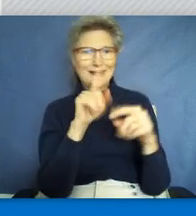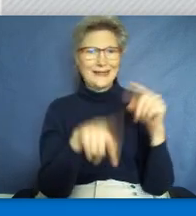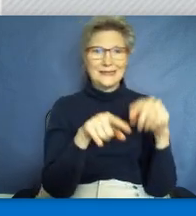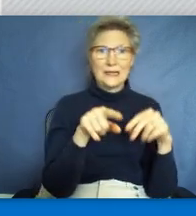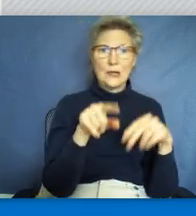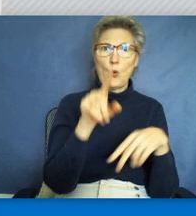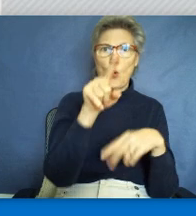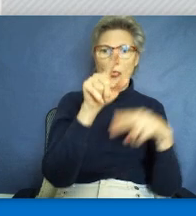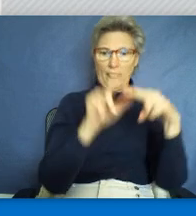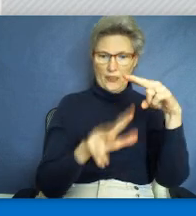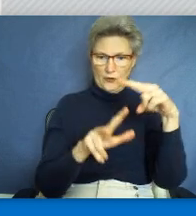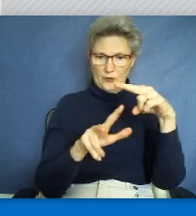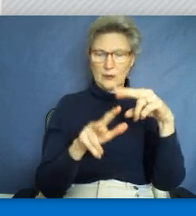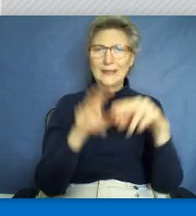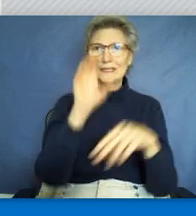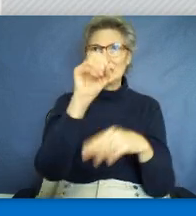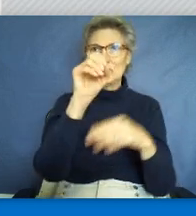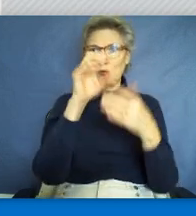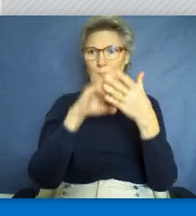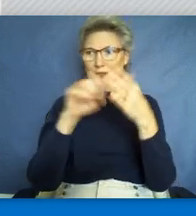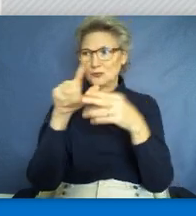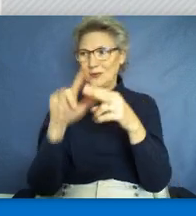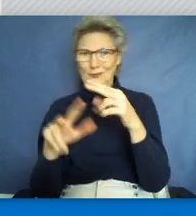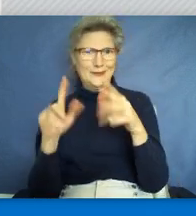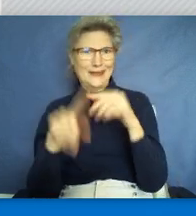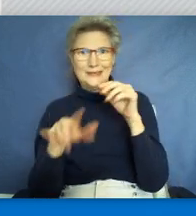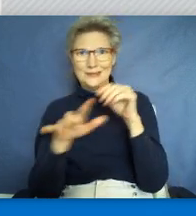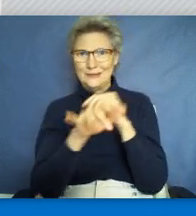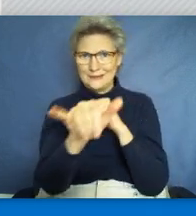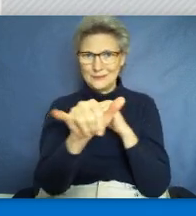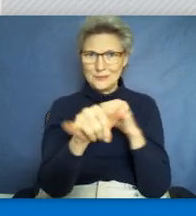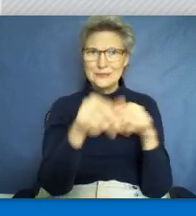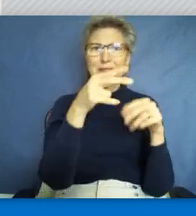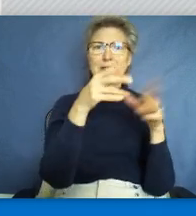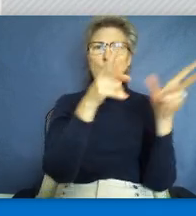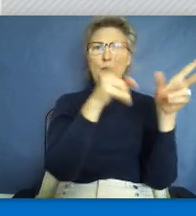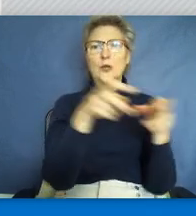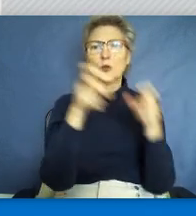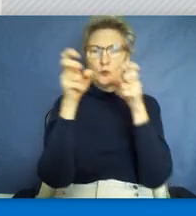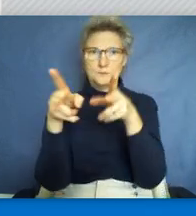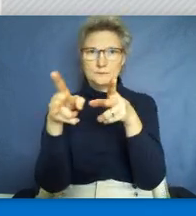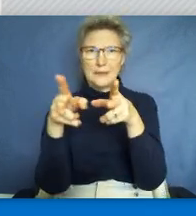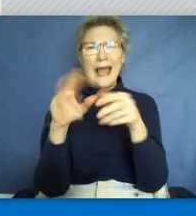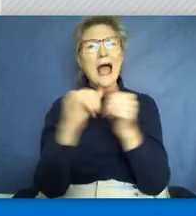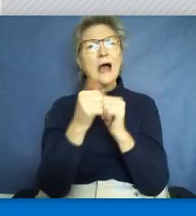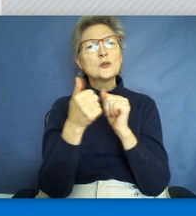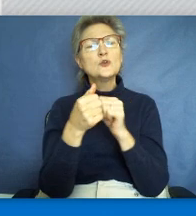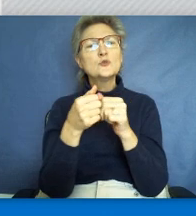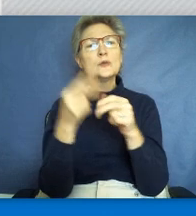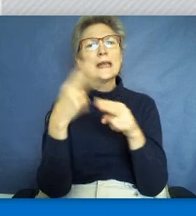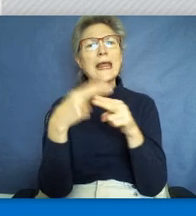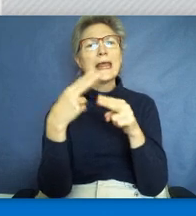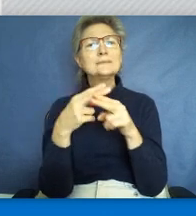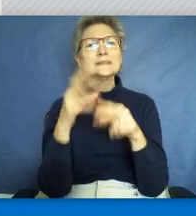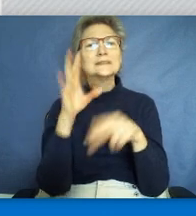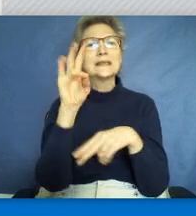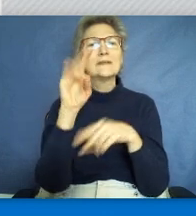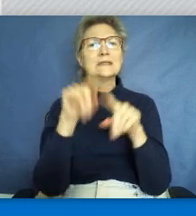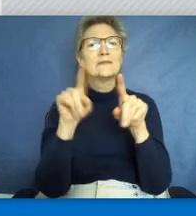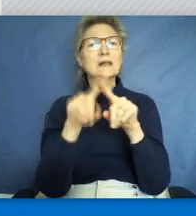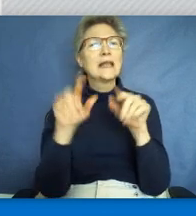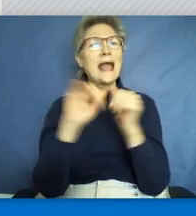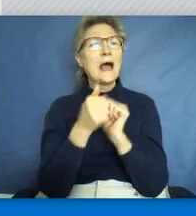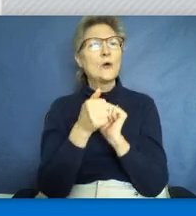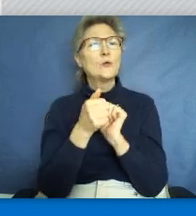from nothing. So we need to rename our 7. Can you remind me what I would rename 7 as to